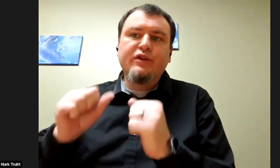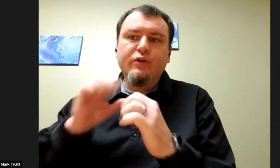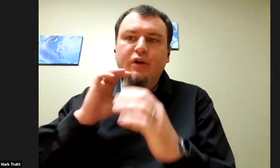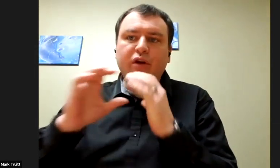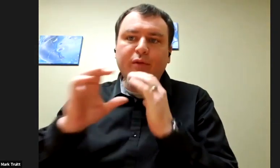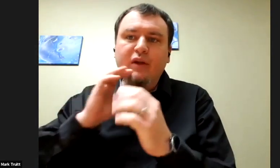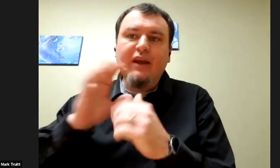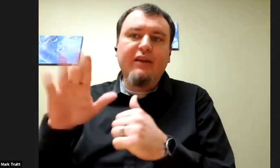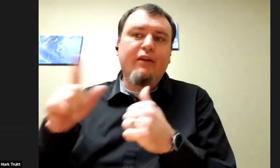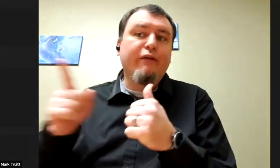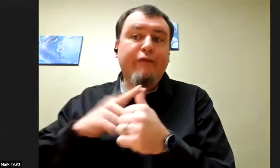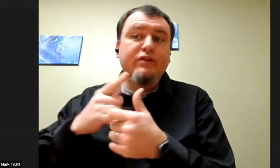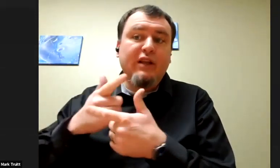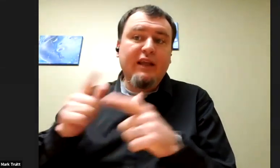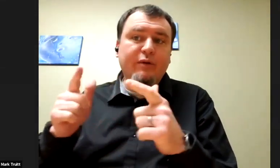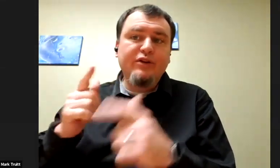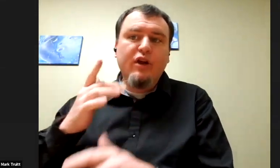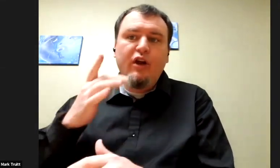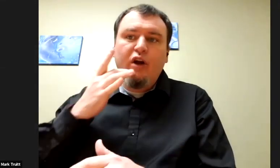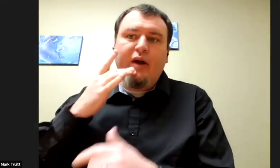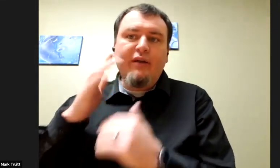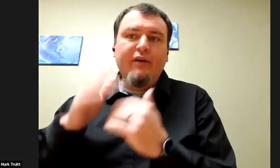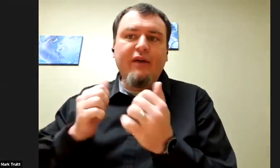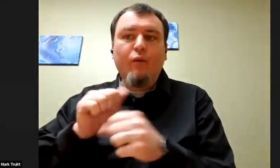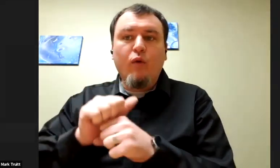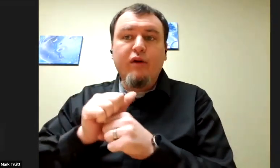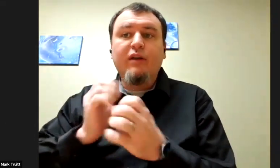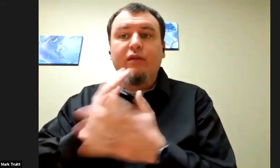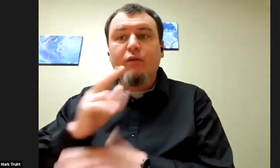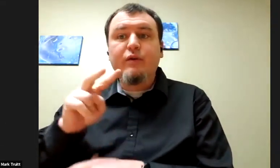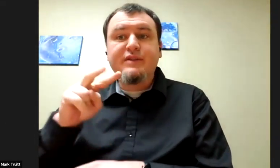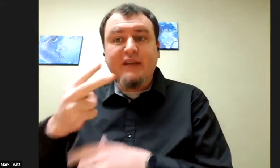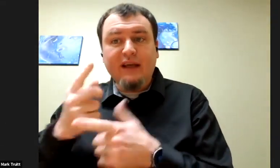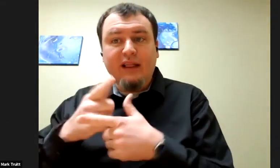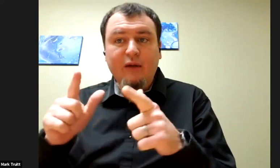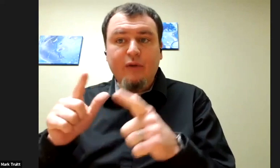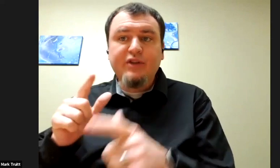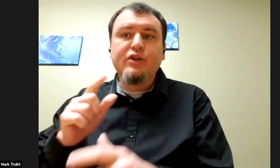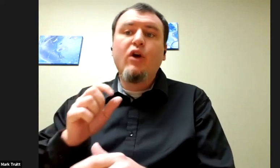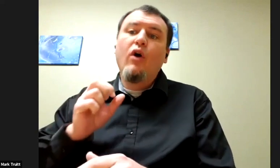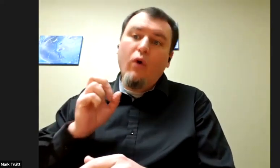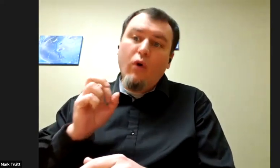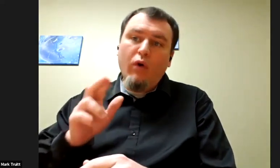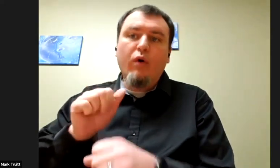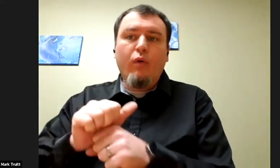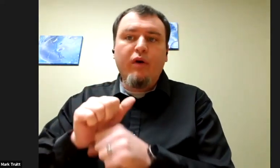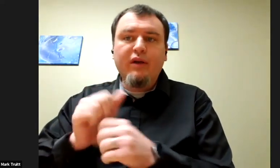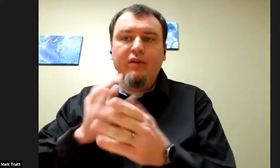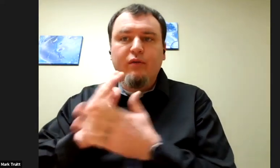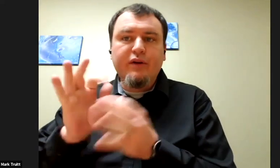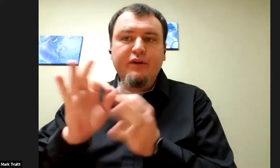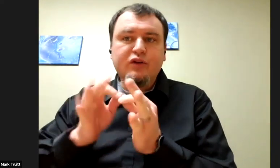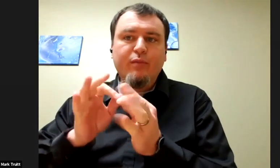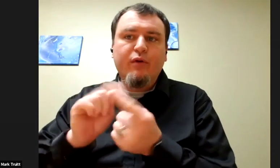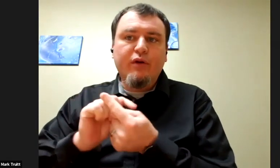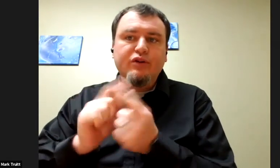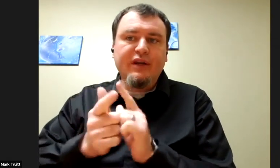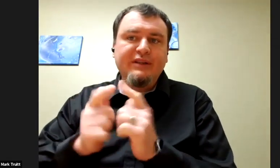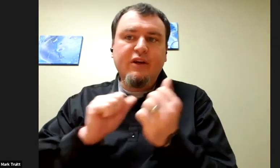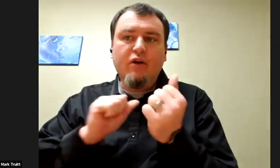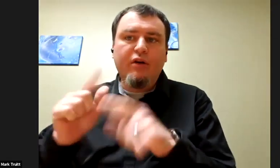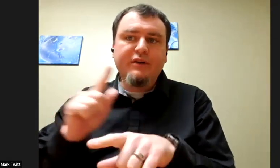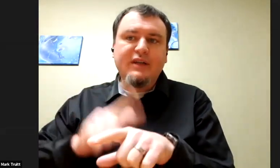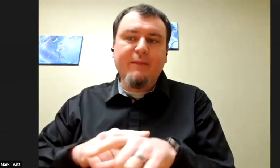language so that you can communicate in their first language rather than working through a second language or working through an interpreter